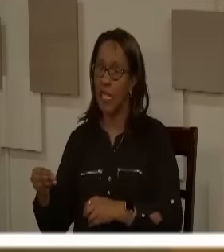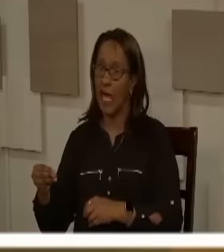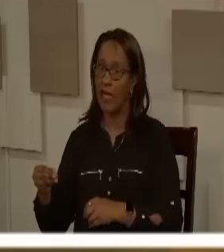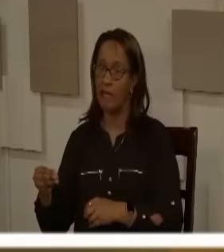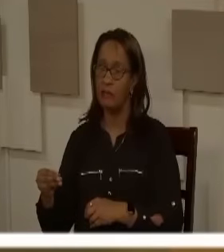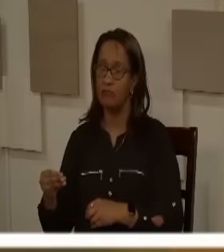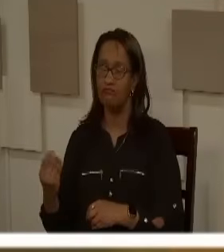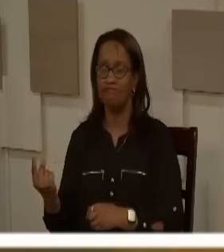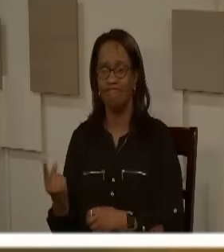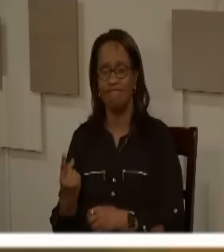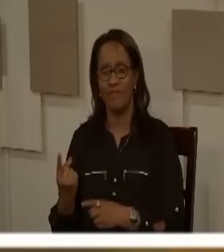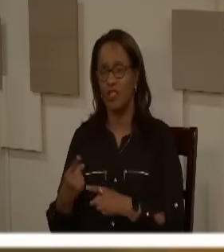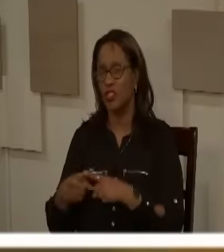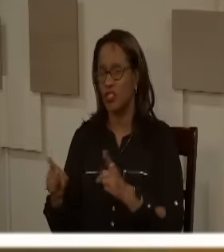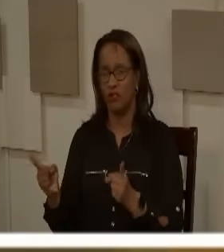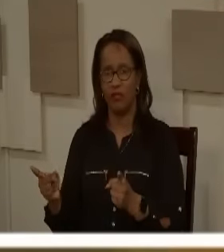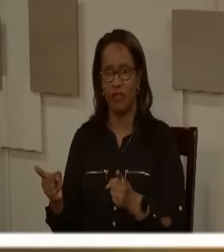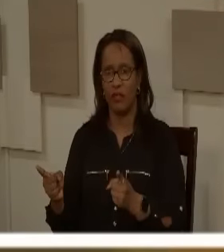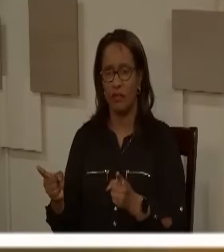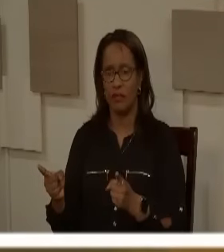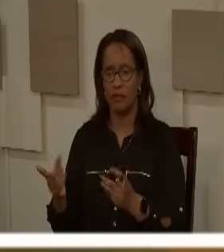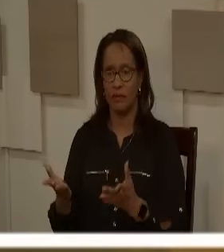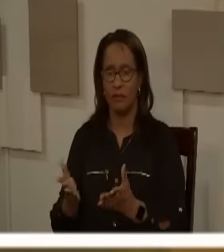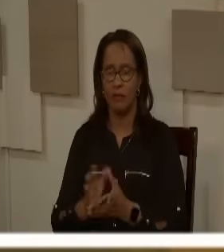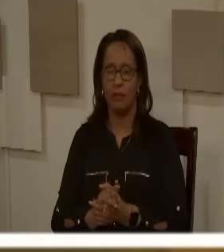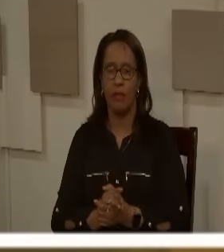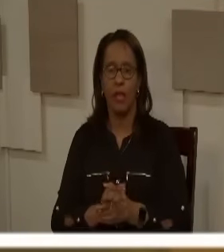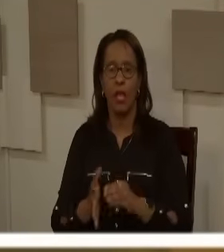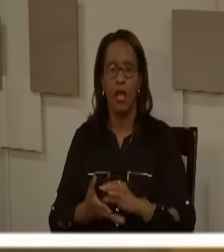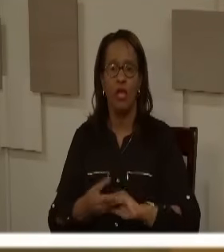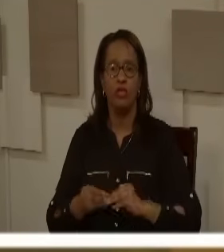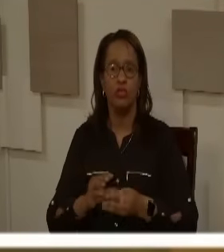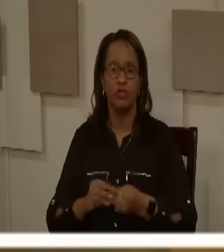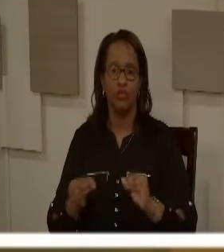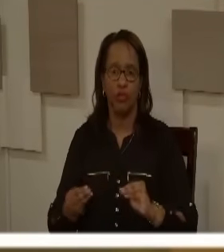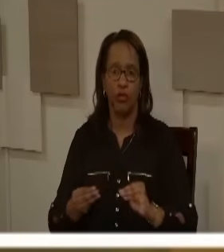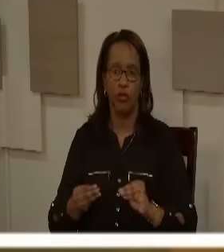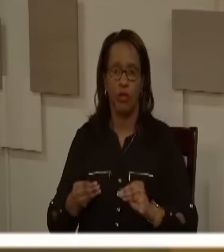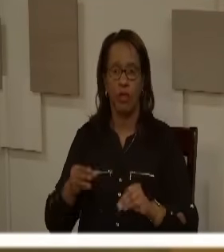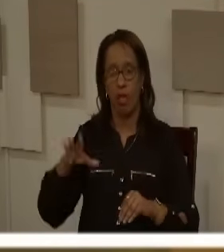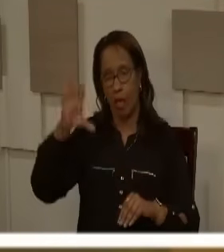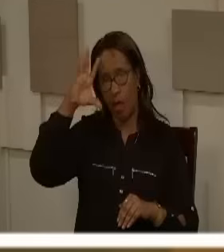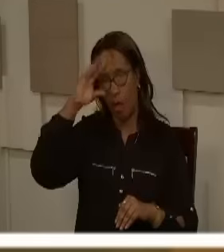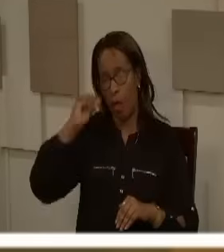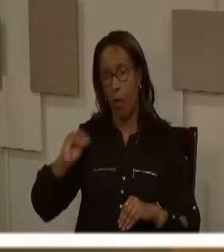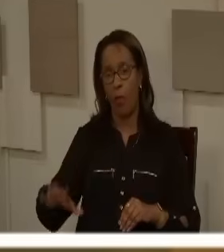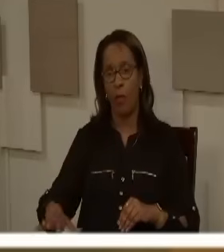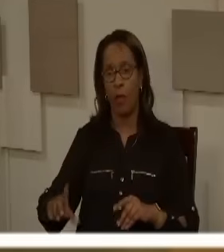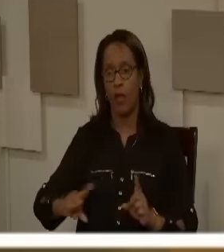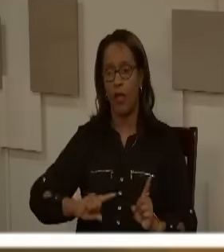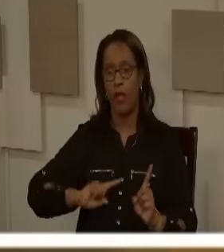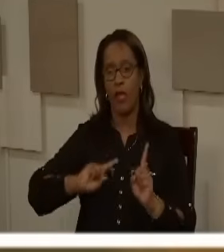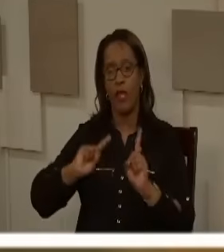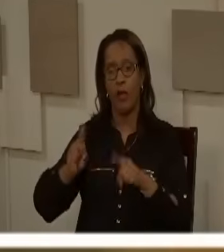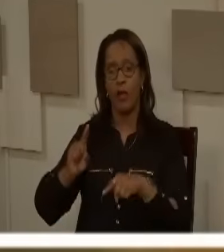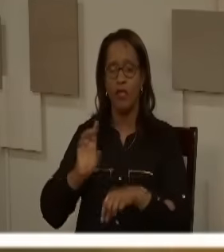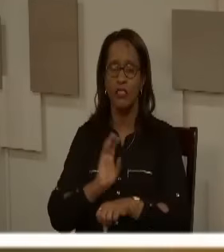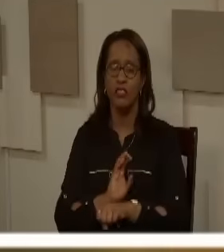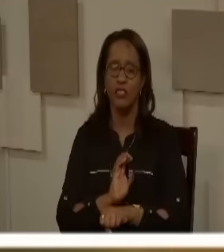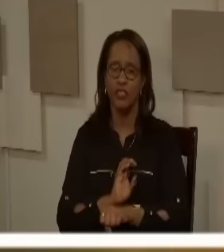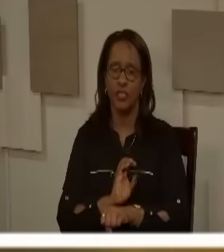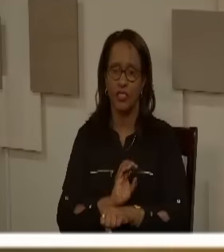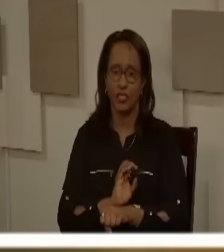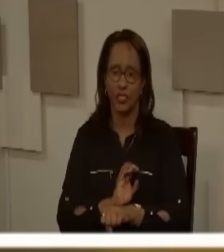You know, little Johnny went to church. He went every Sunday. Little Johnny went to hell for what he